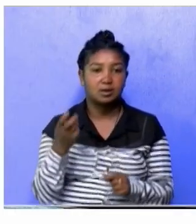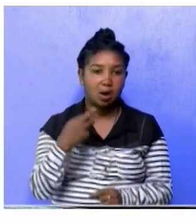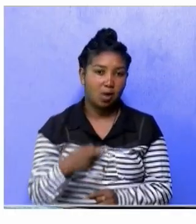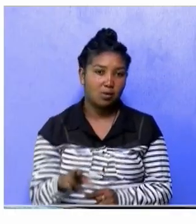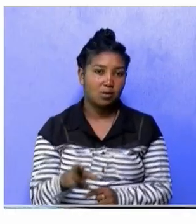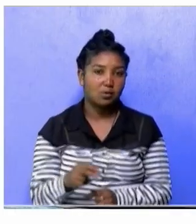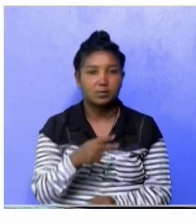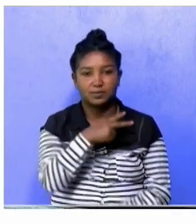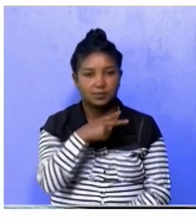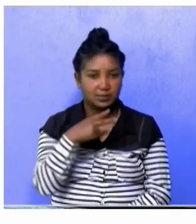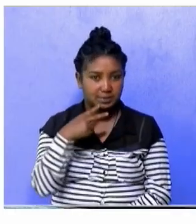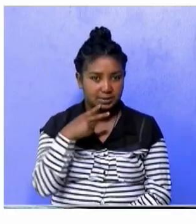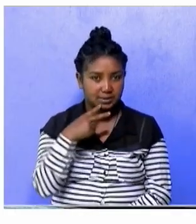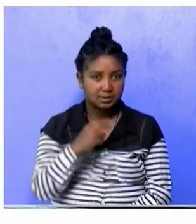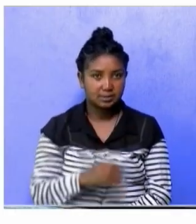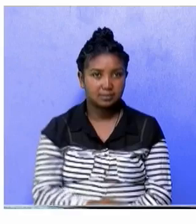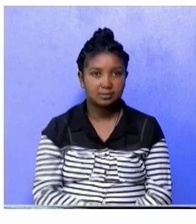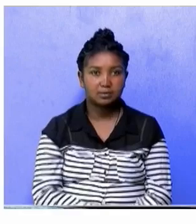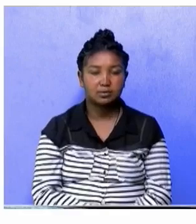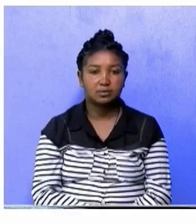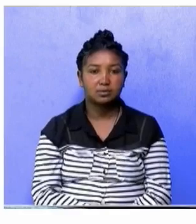or verbs.